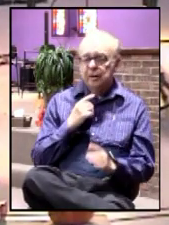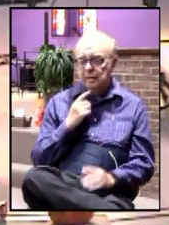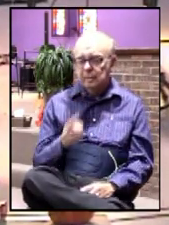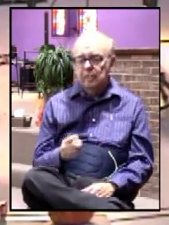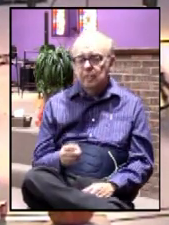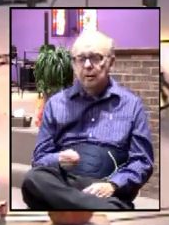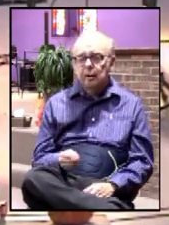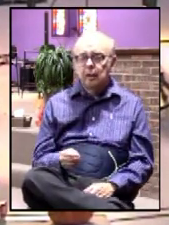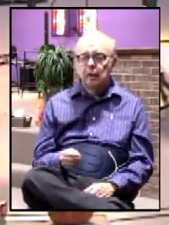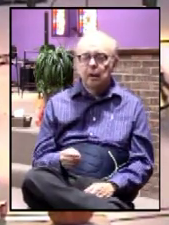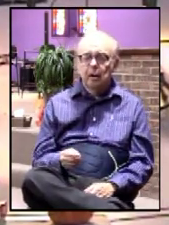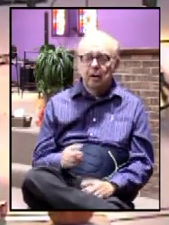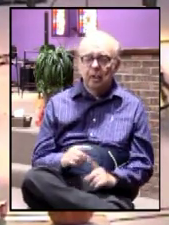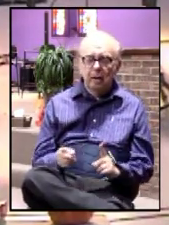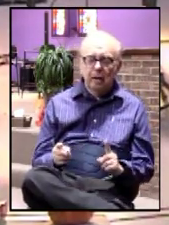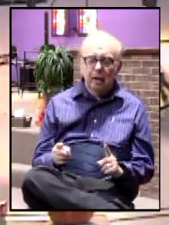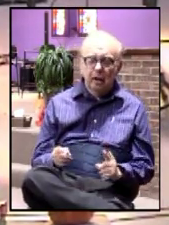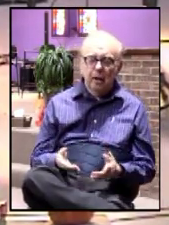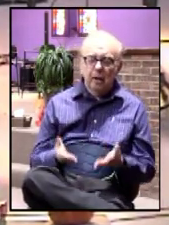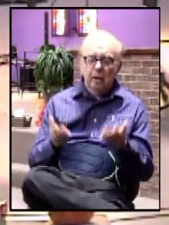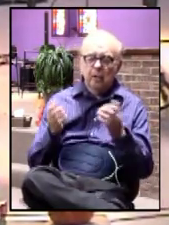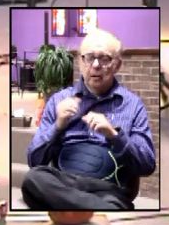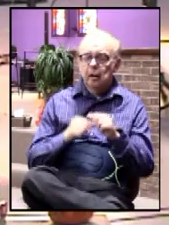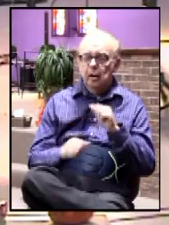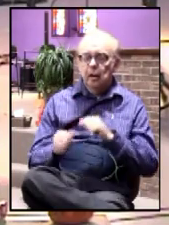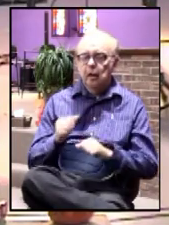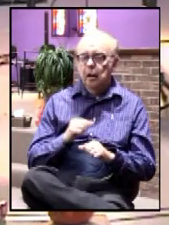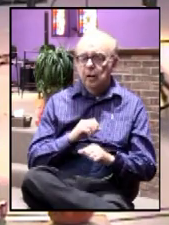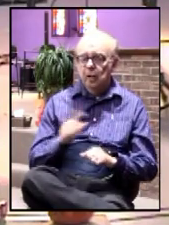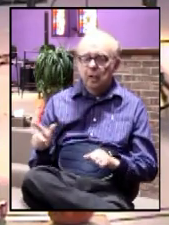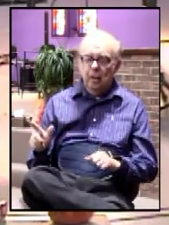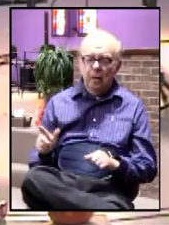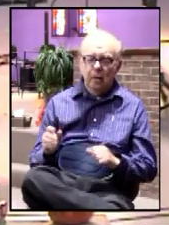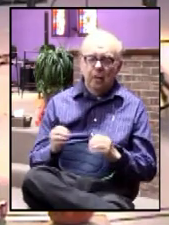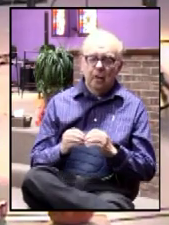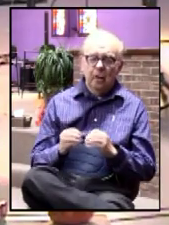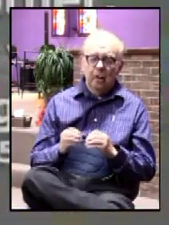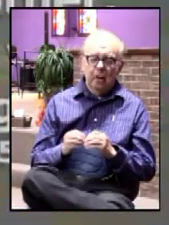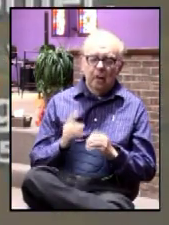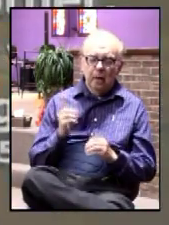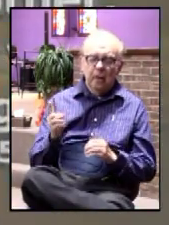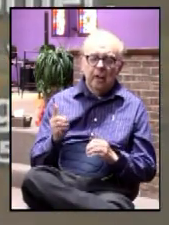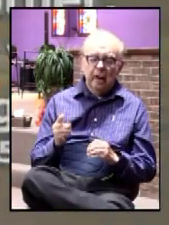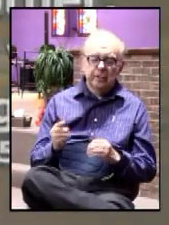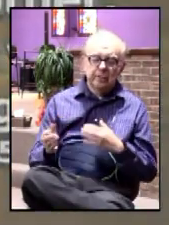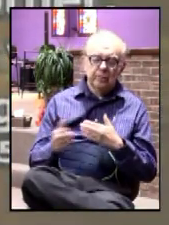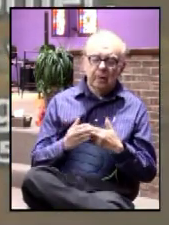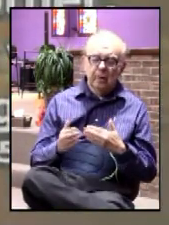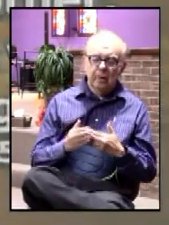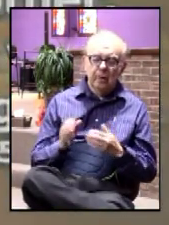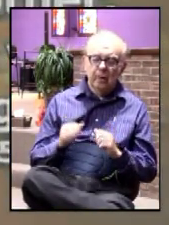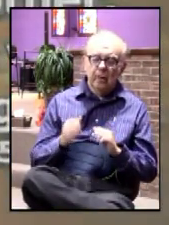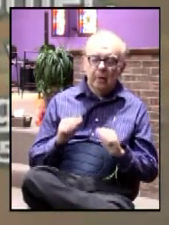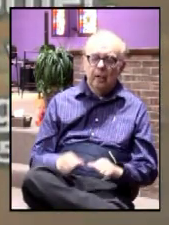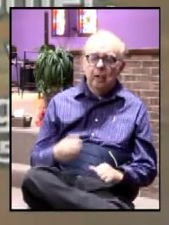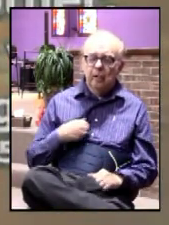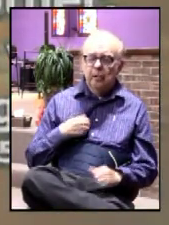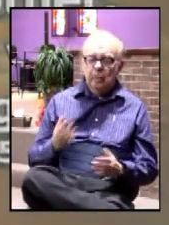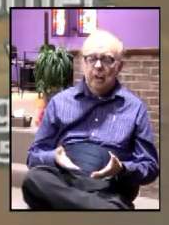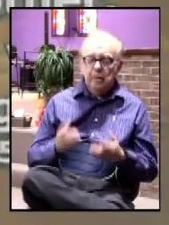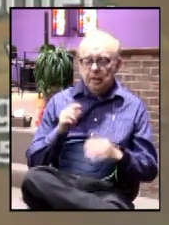say? But encouraging each other, and all the more as you see the day drawing near. How can